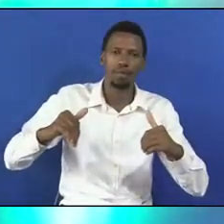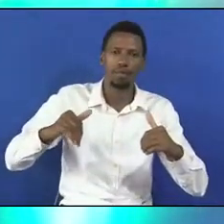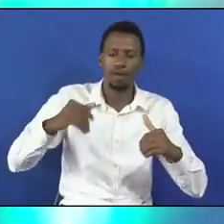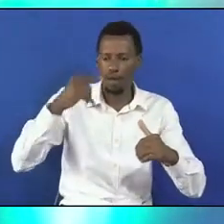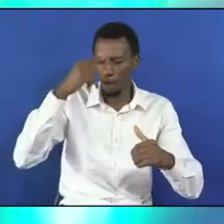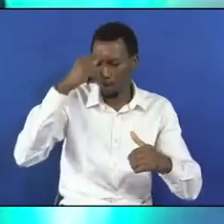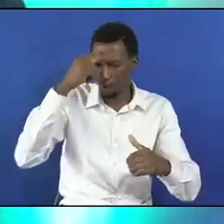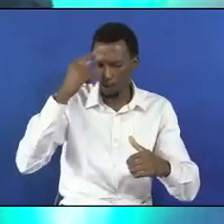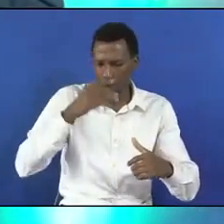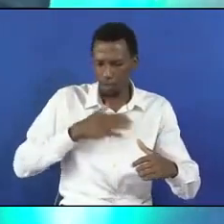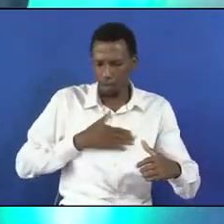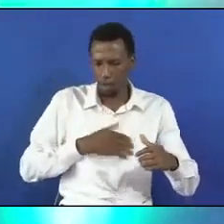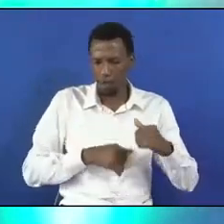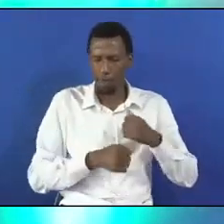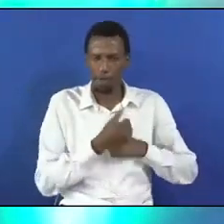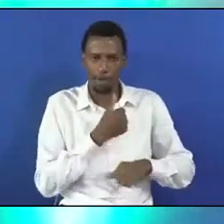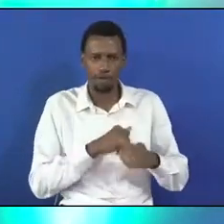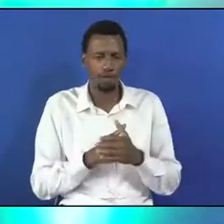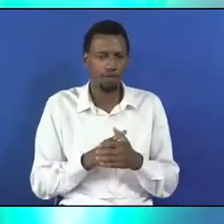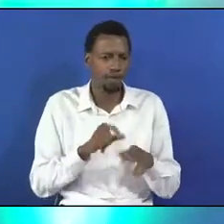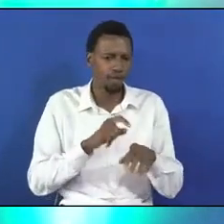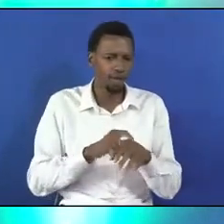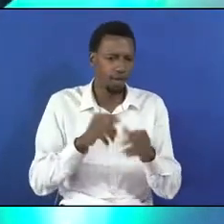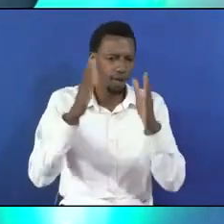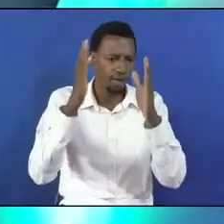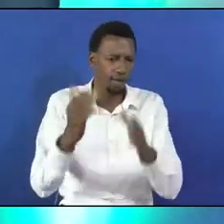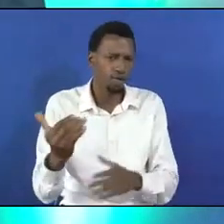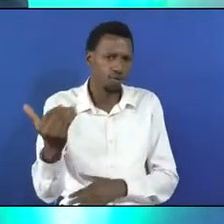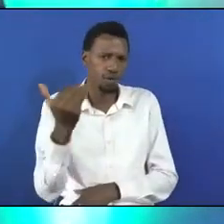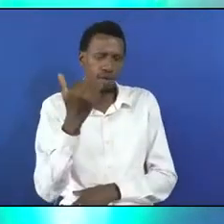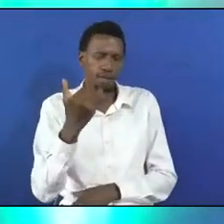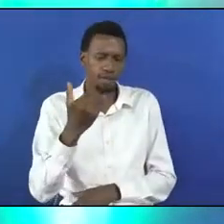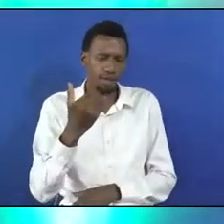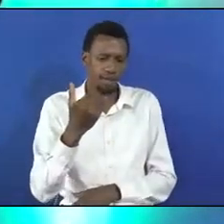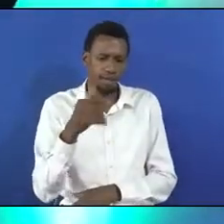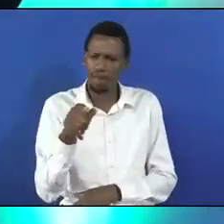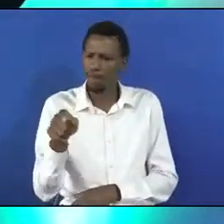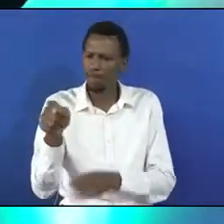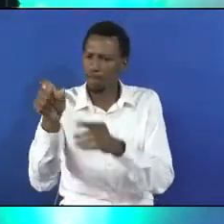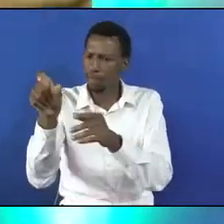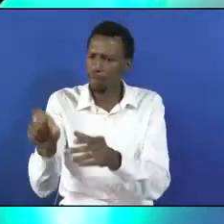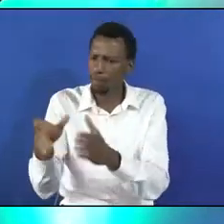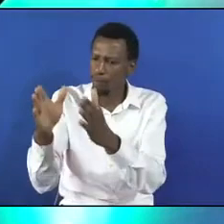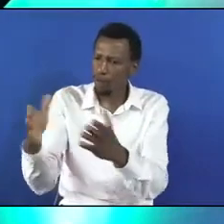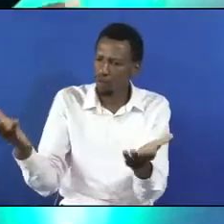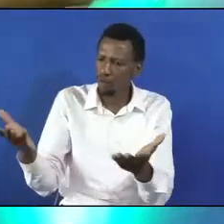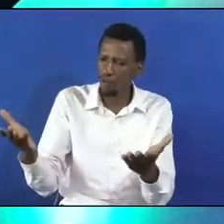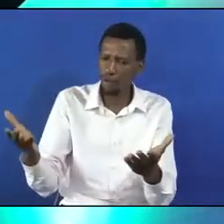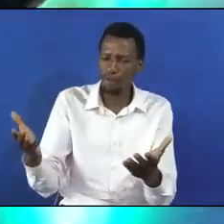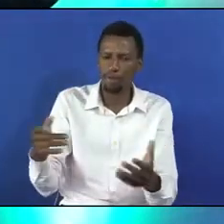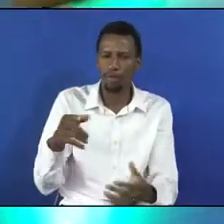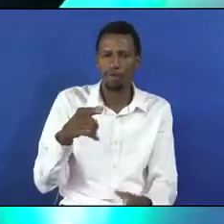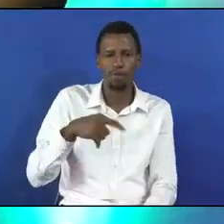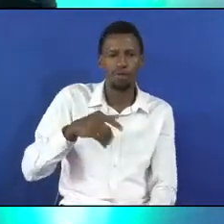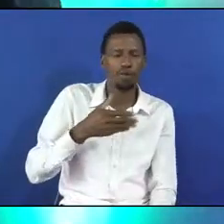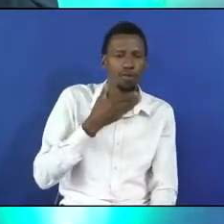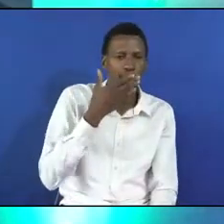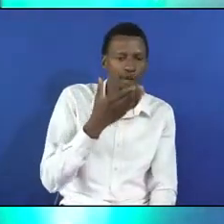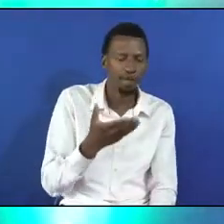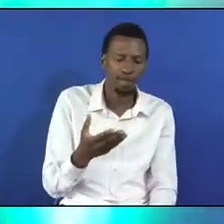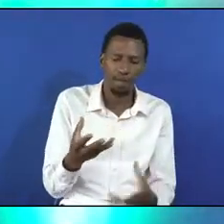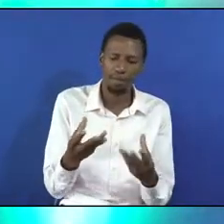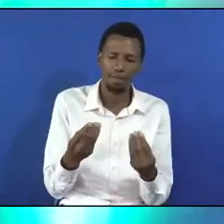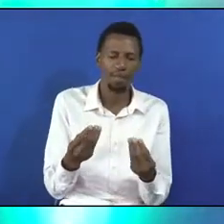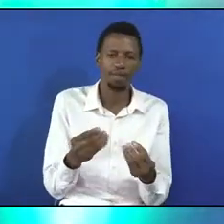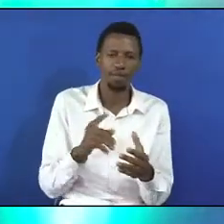our actions, when someone asks us, where is that person? The question, the answer that we have, the